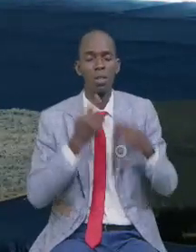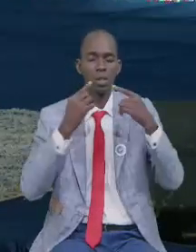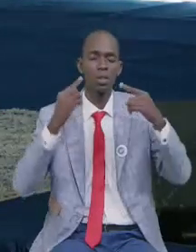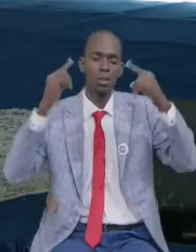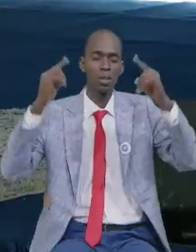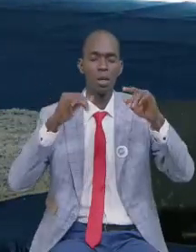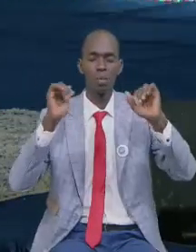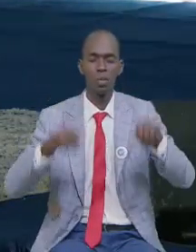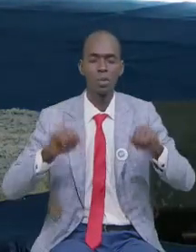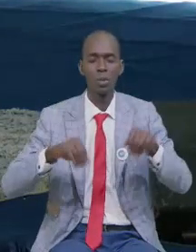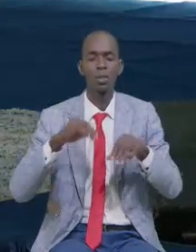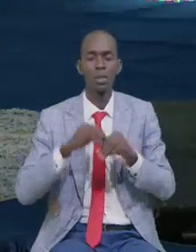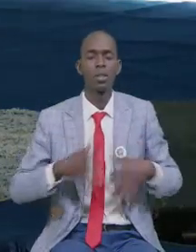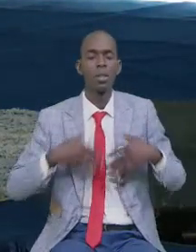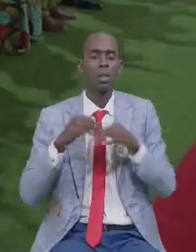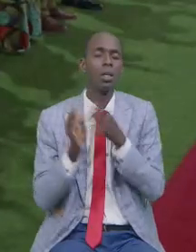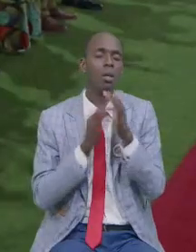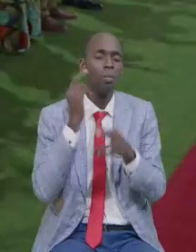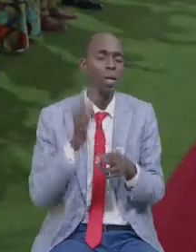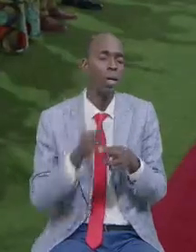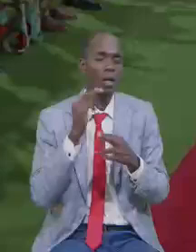in Jesus' name.